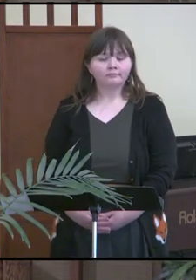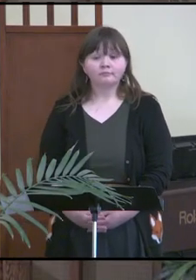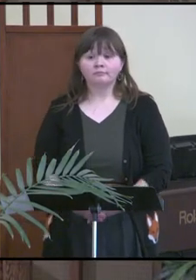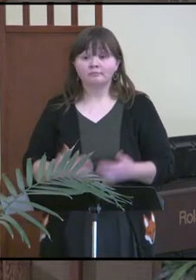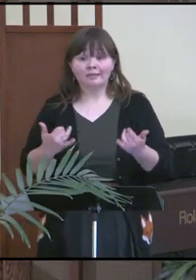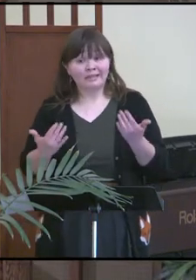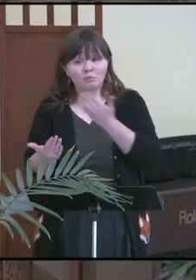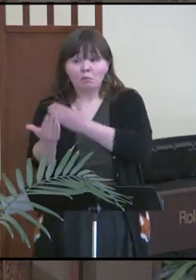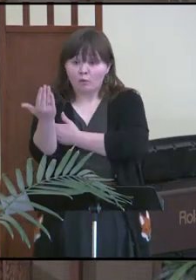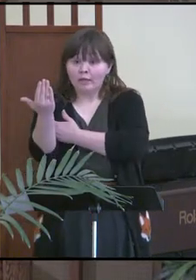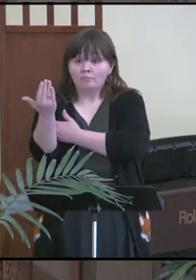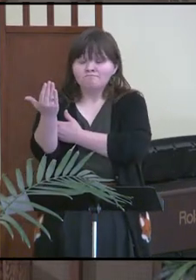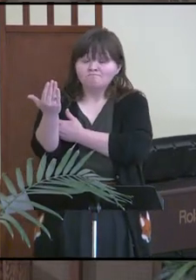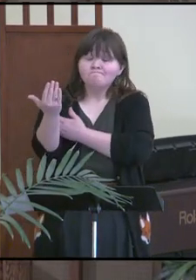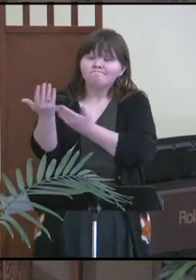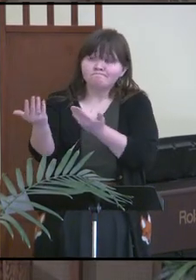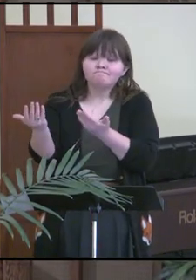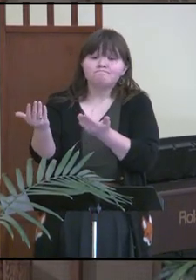morning we